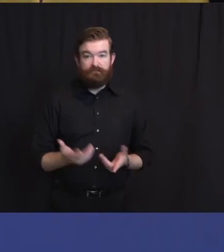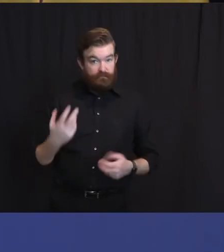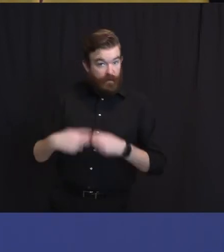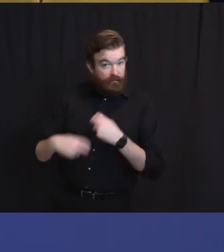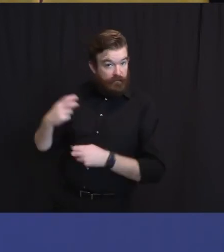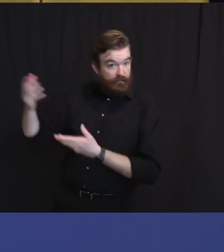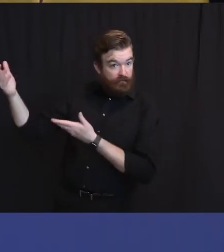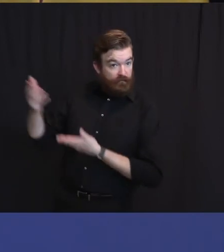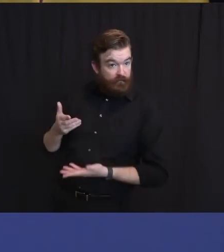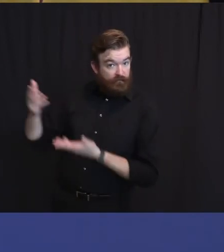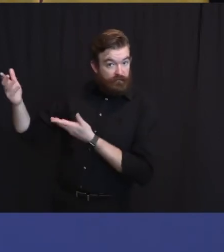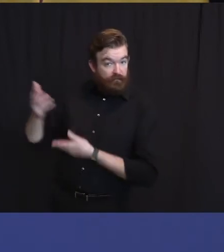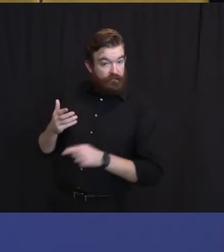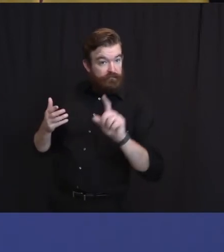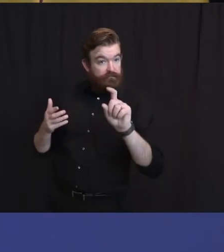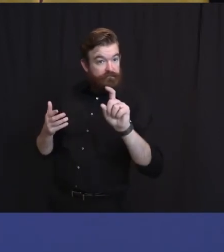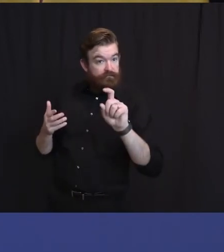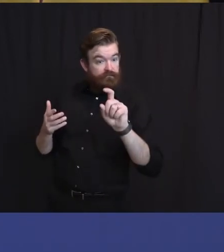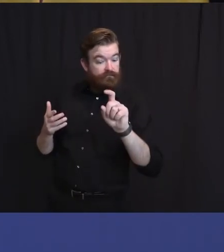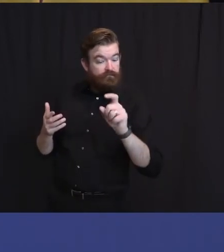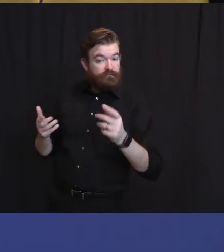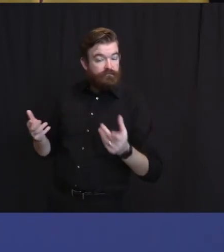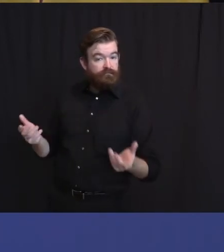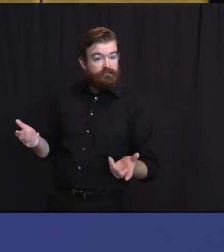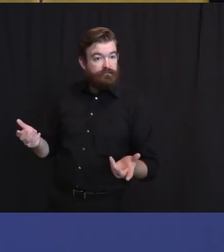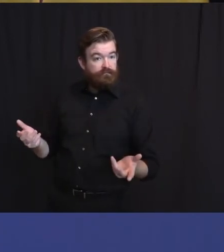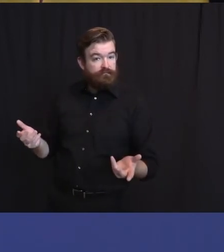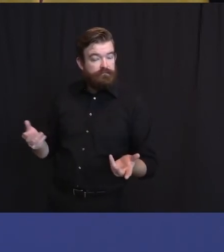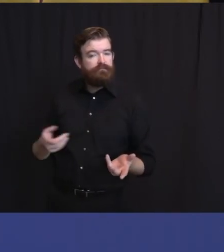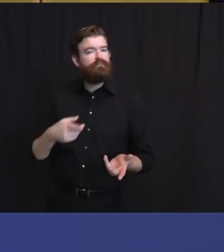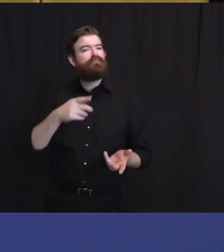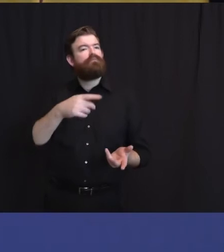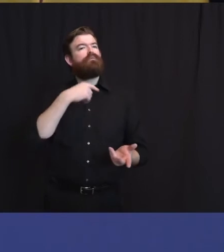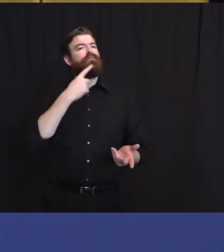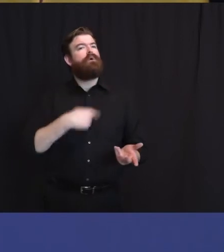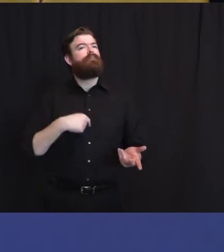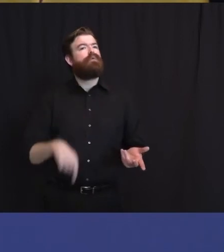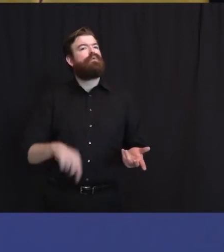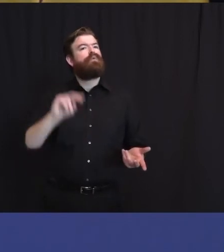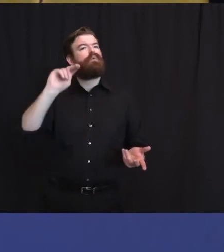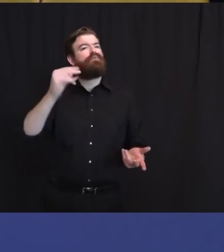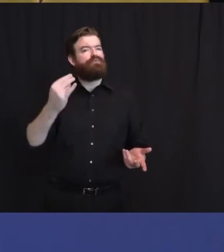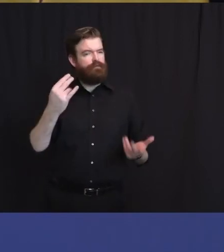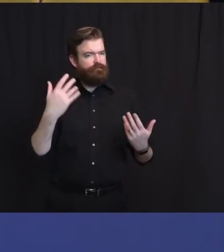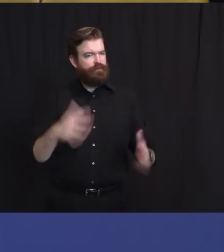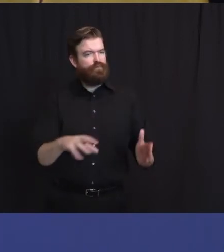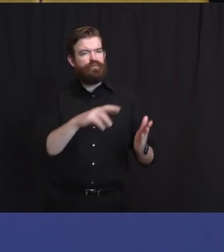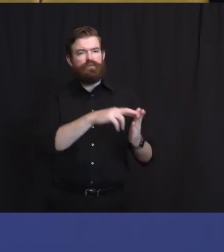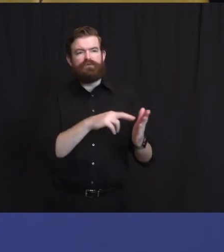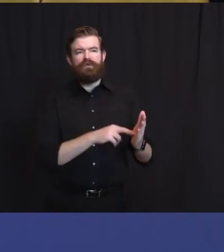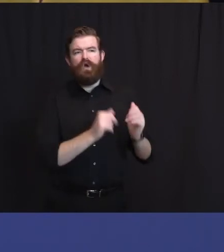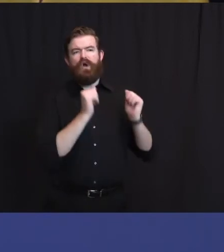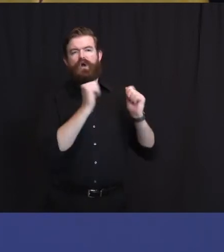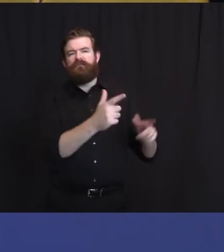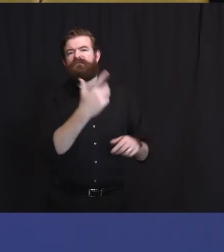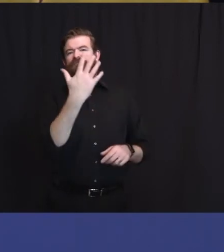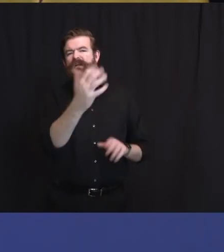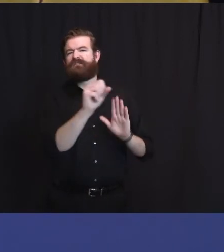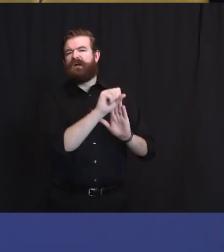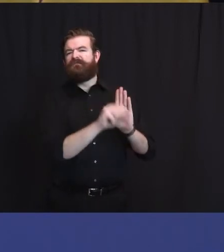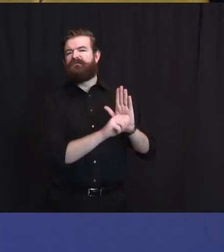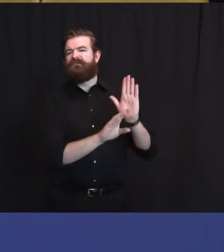of this process in New Jersey? And you said the state has registered all 5 of the state developmental centers in the pharmacy program for vaccinations. Does